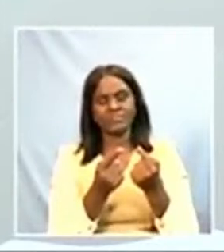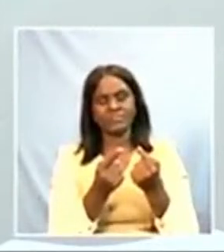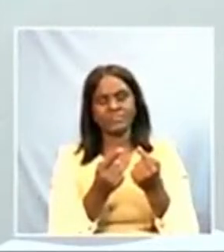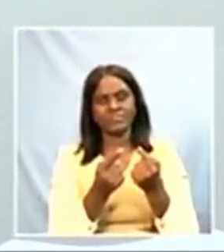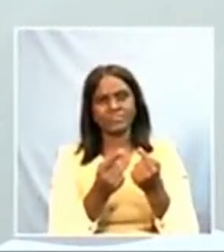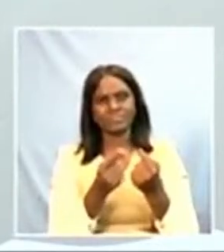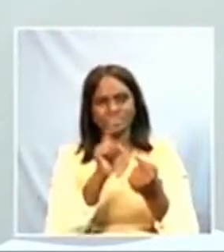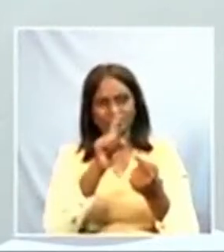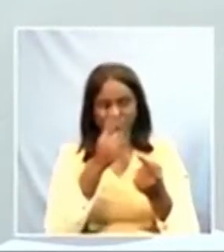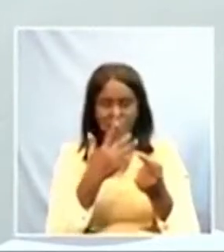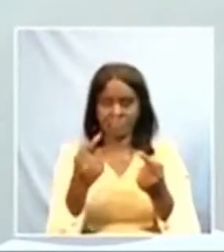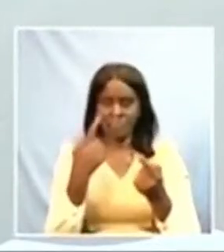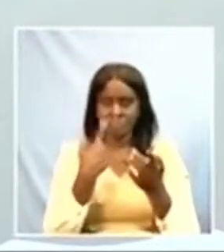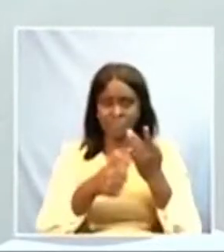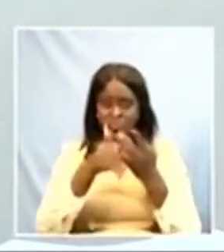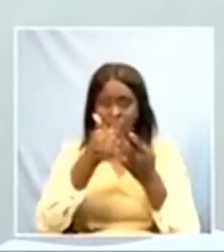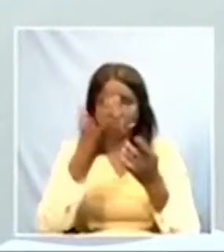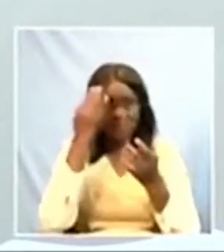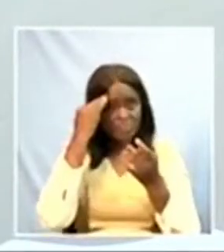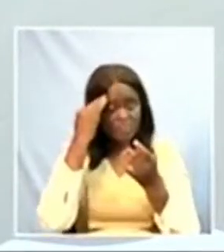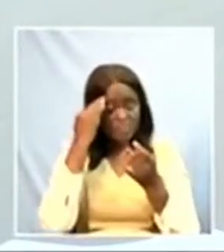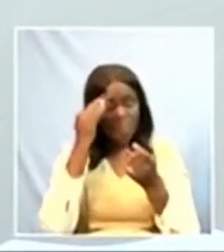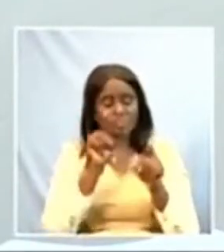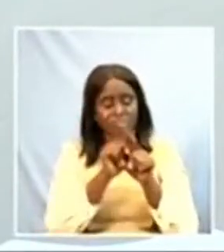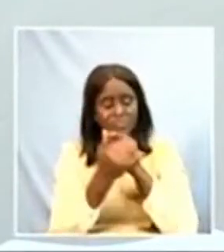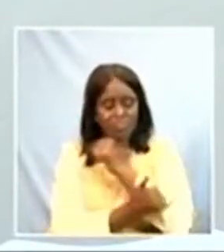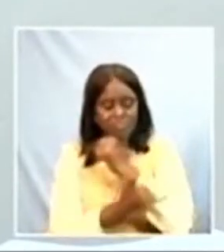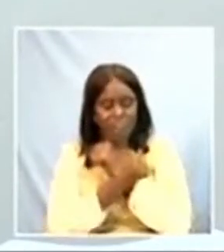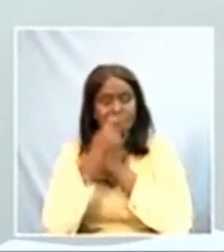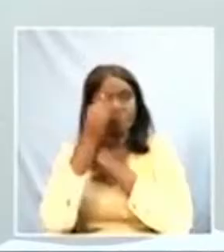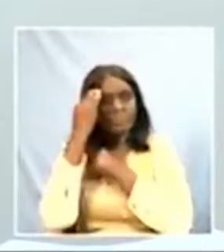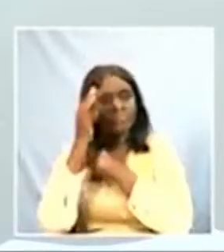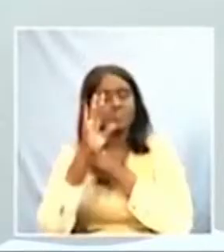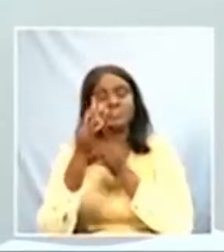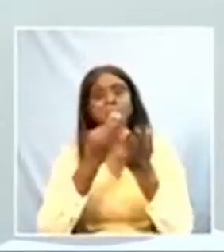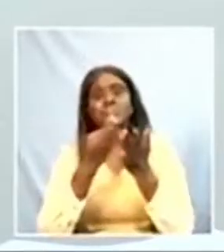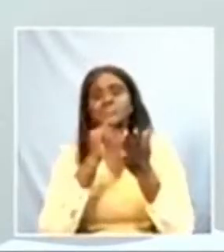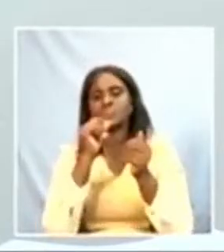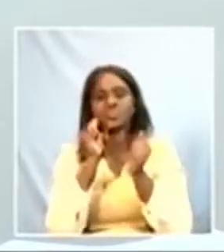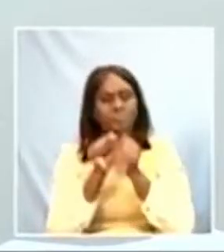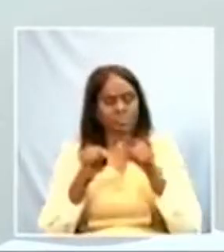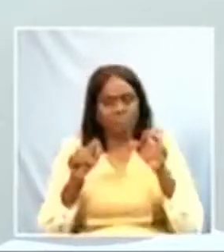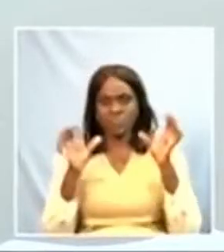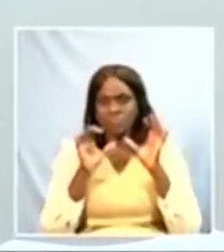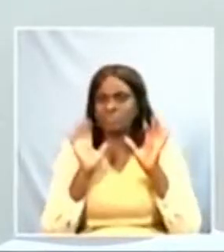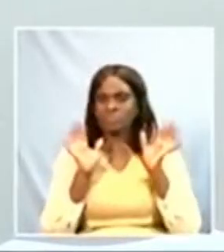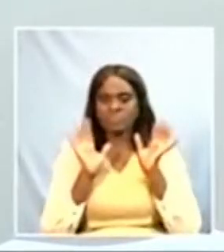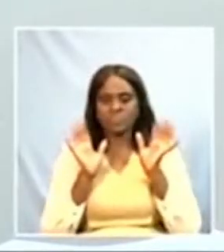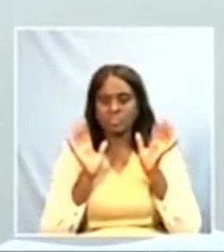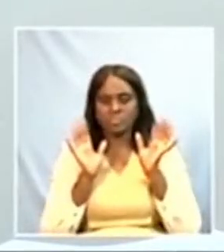And one thing that you should know, and the country should know, your failure is not with this committee.